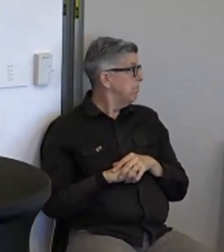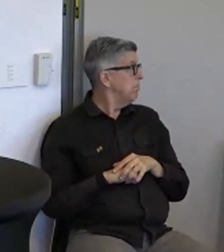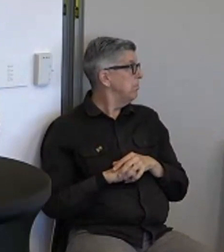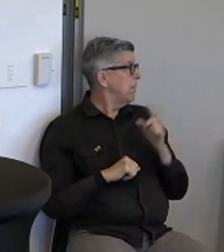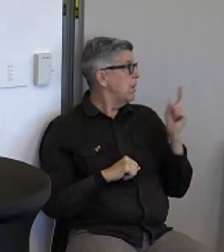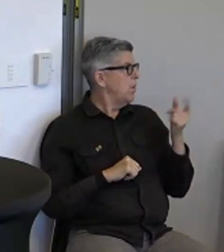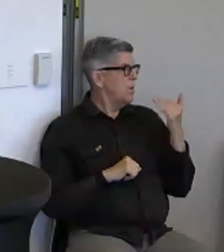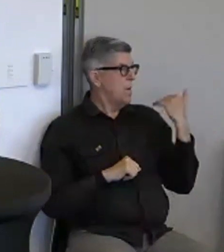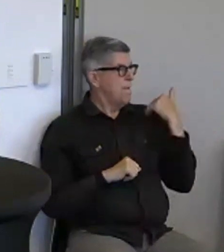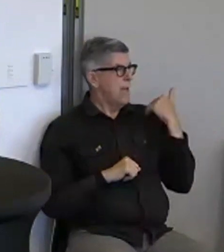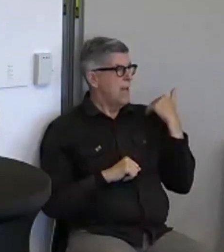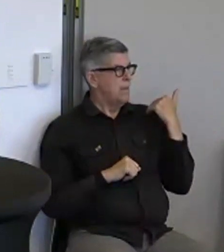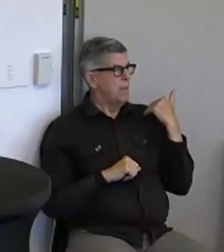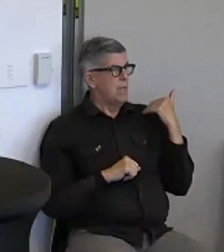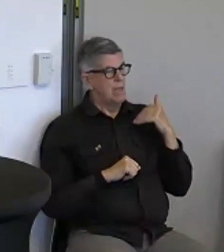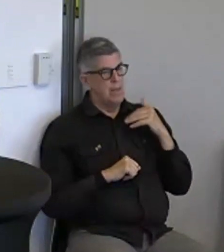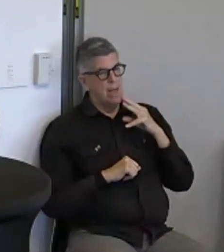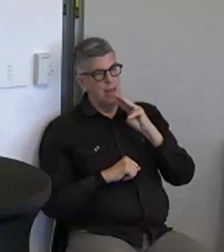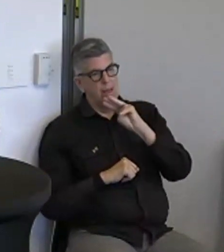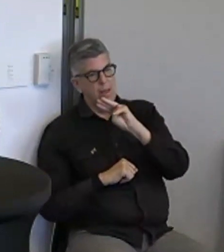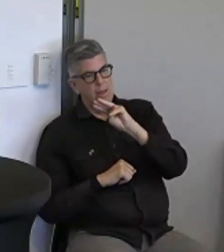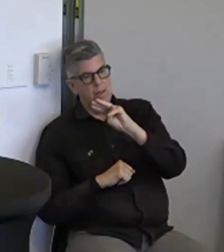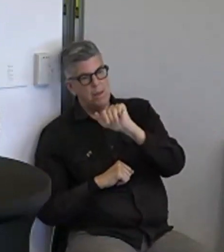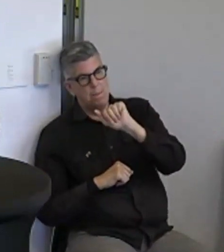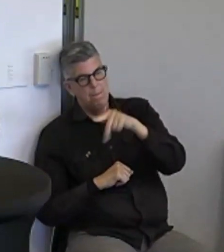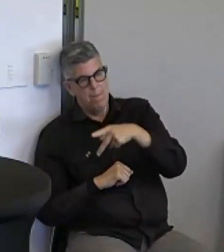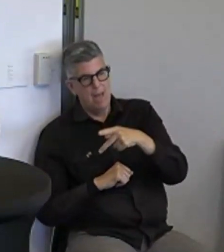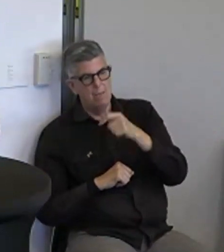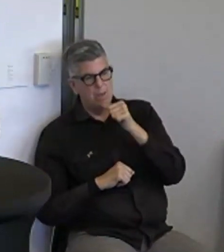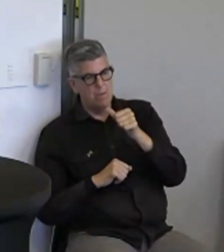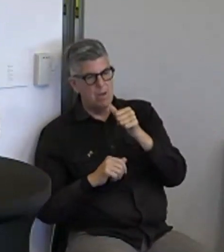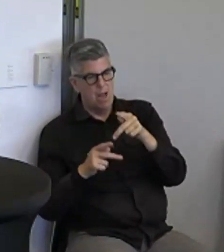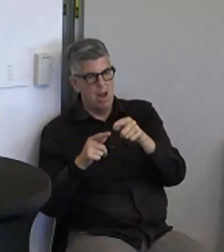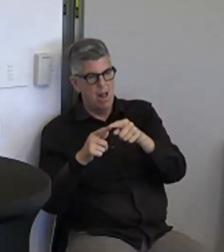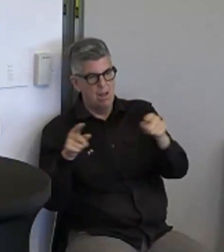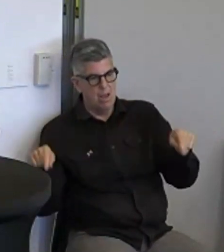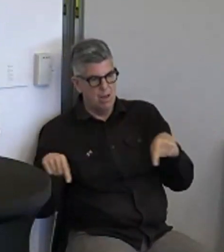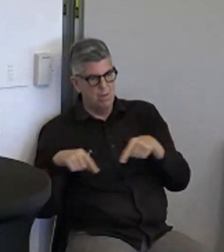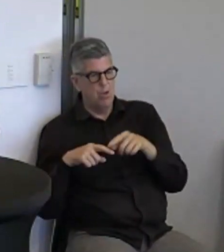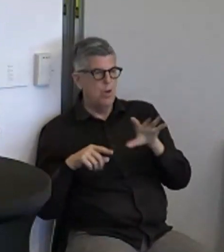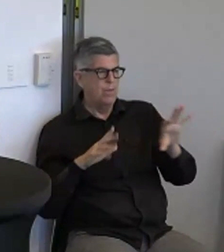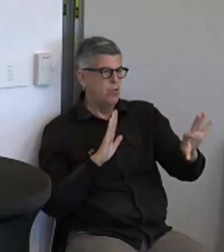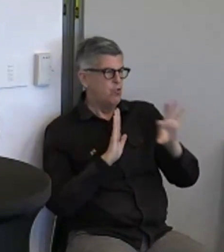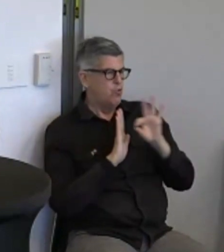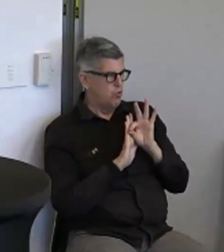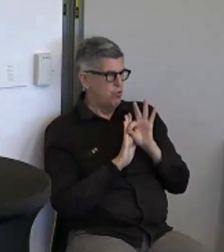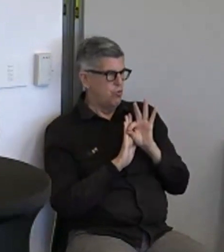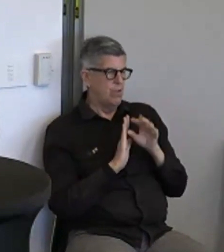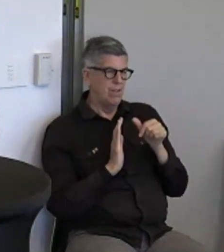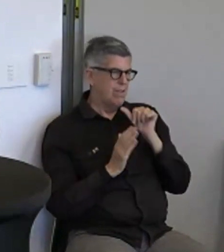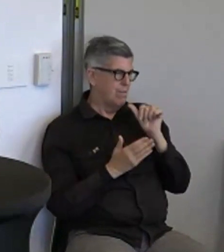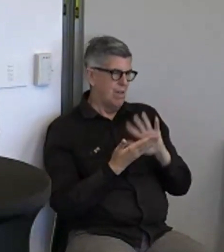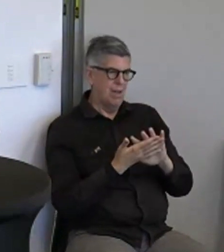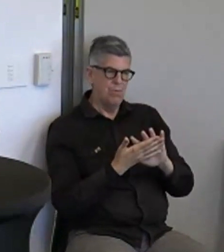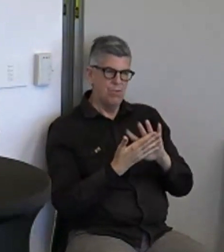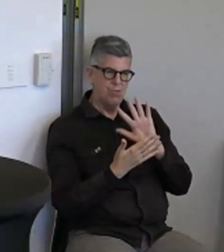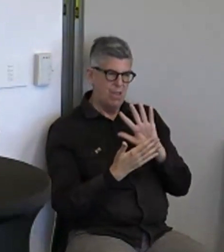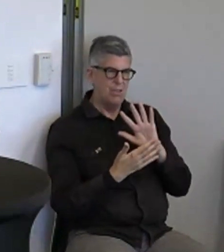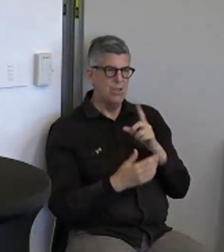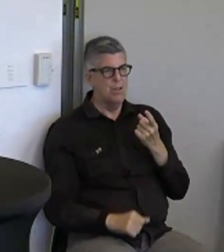like the map is not the territory, right? We have to choose our abstractions. Really